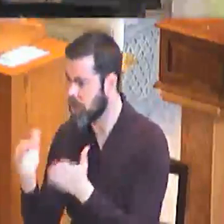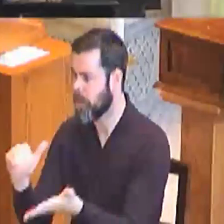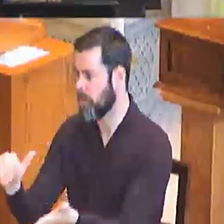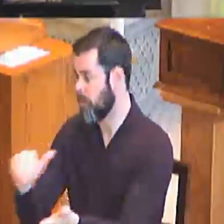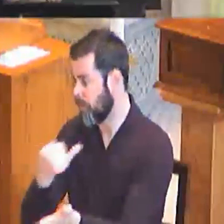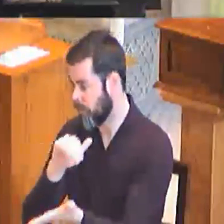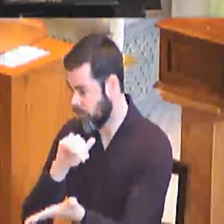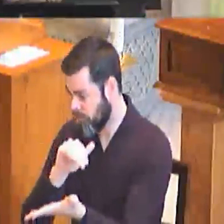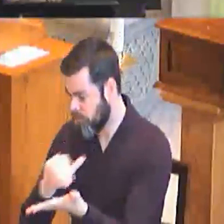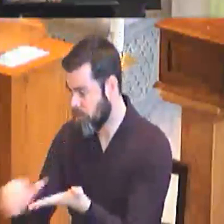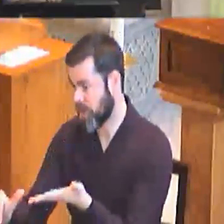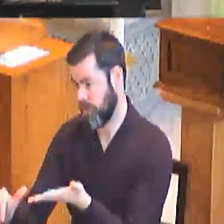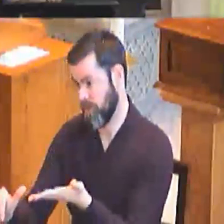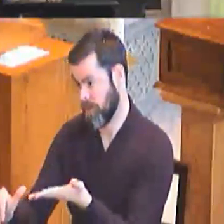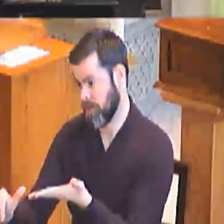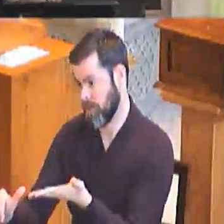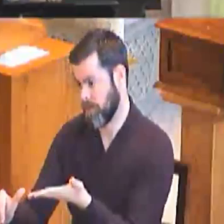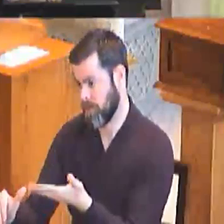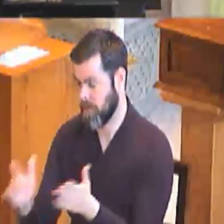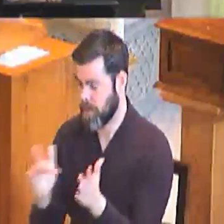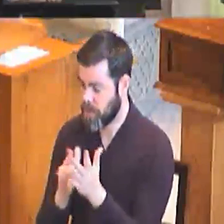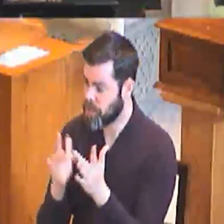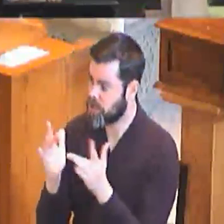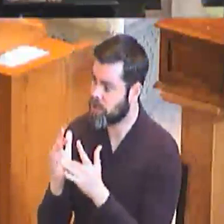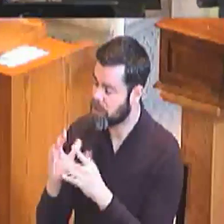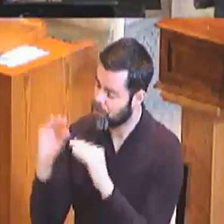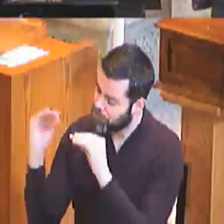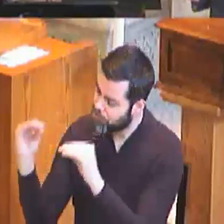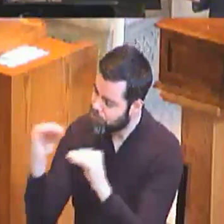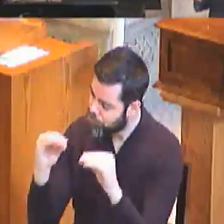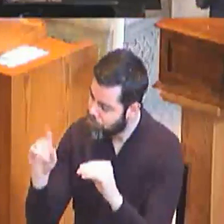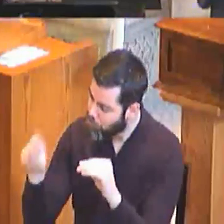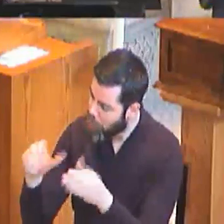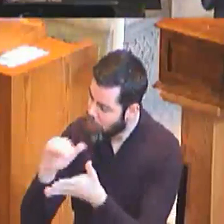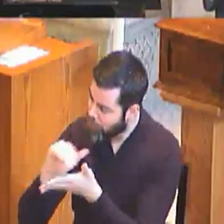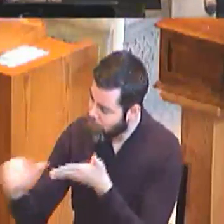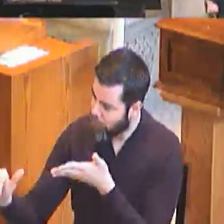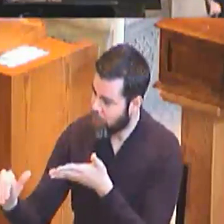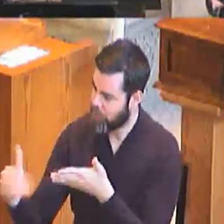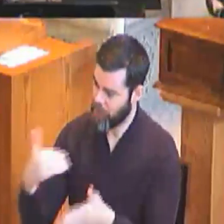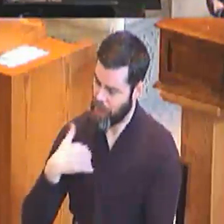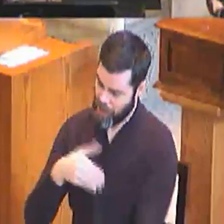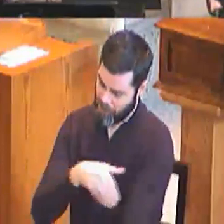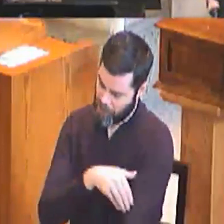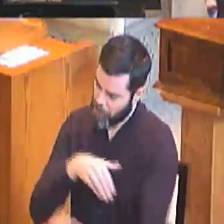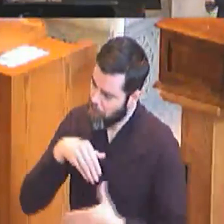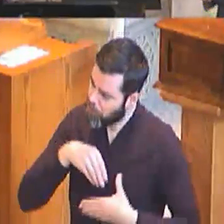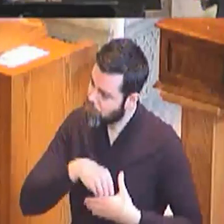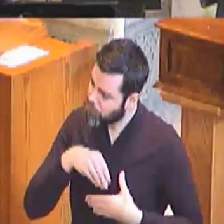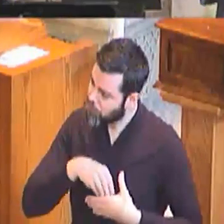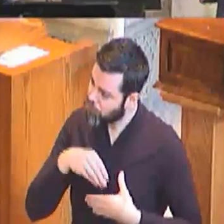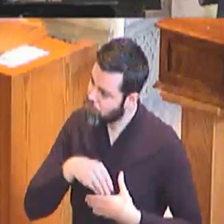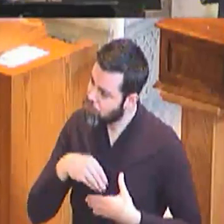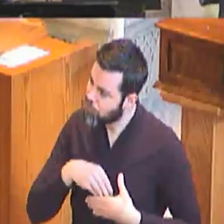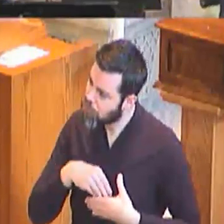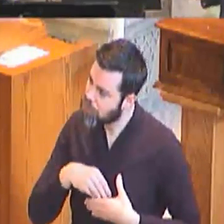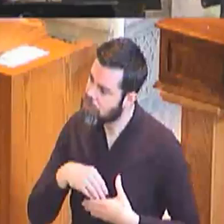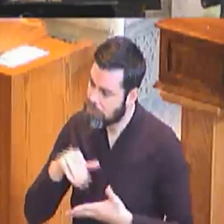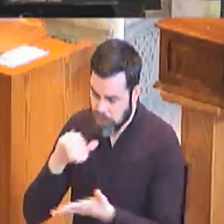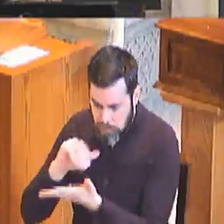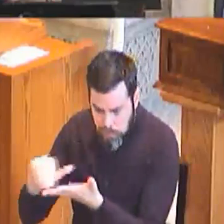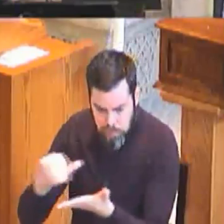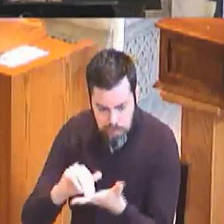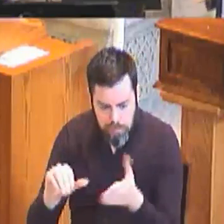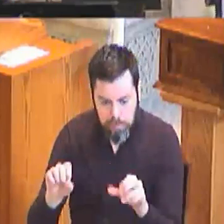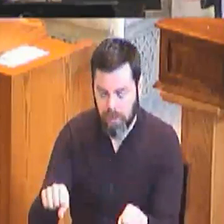forgiveness. He preached forgiveness, that we had the power within us to do our forgiveness work. Do